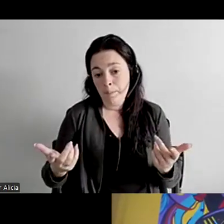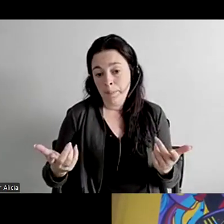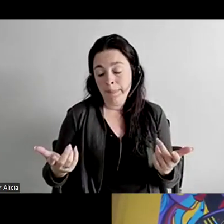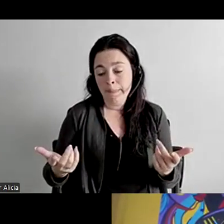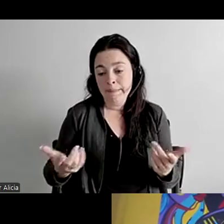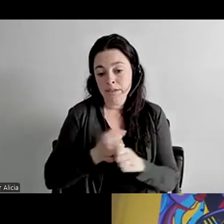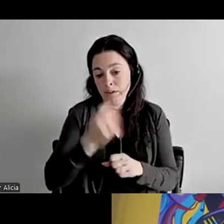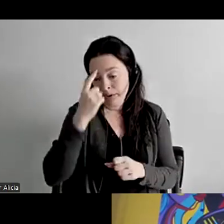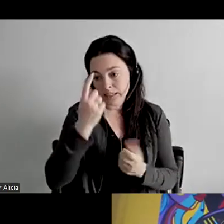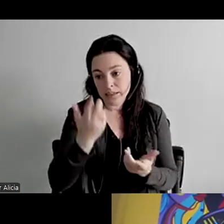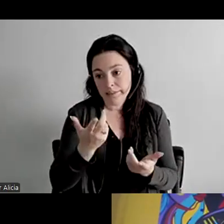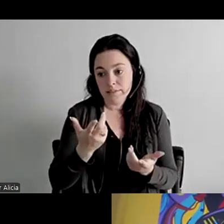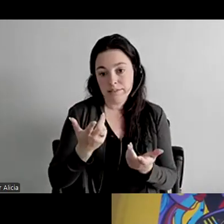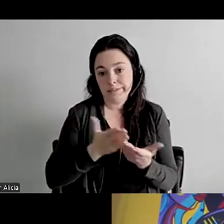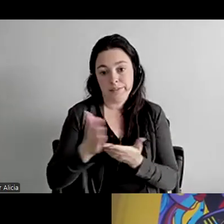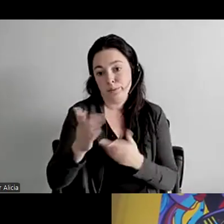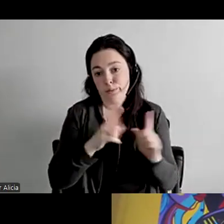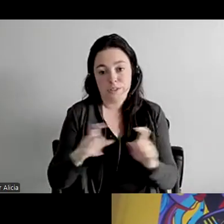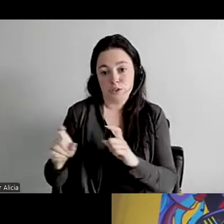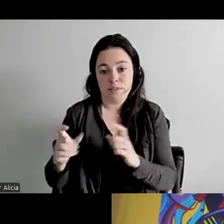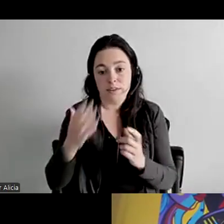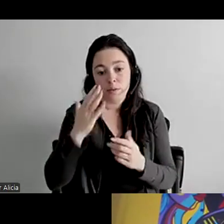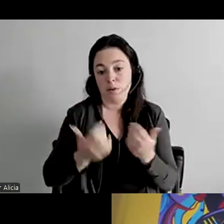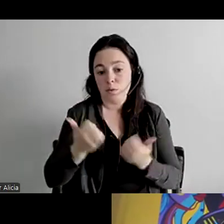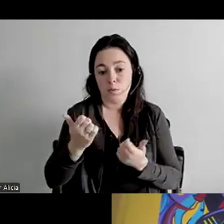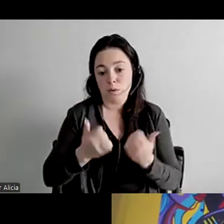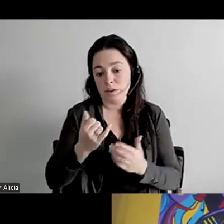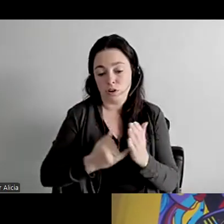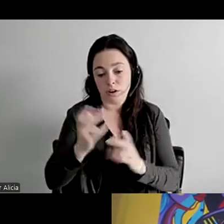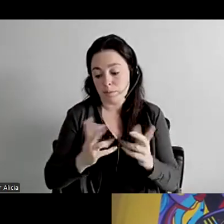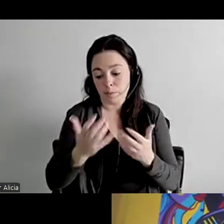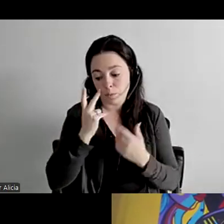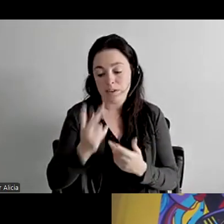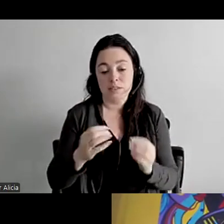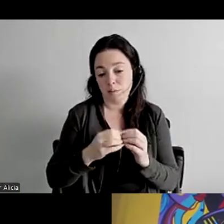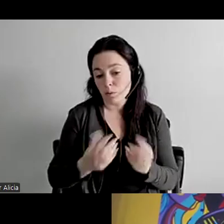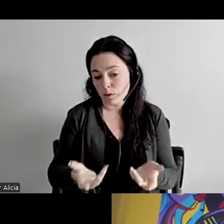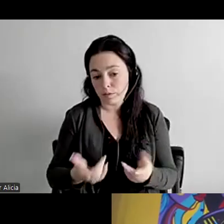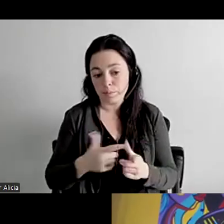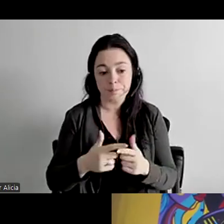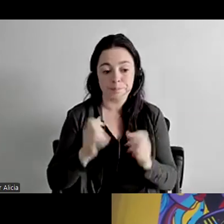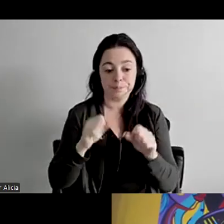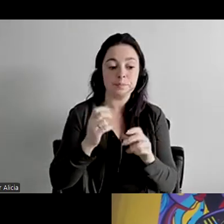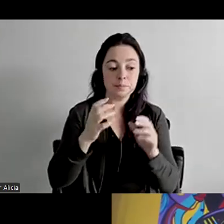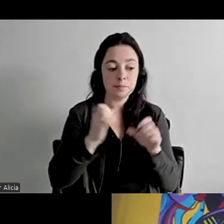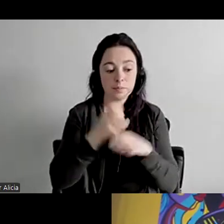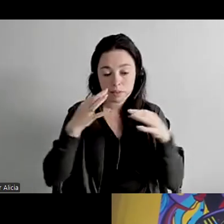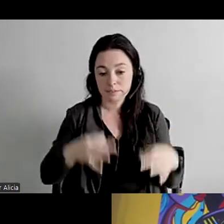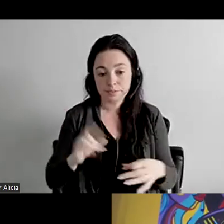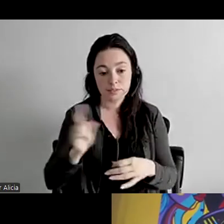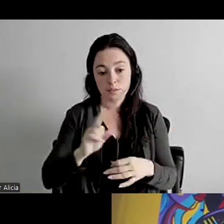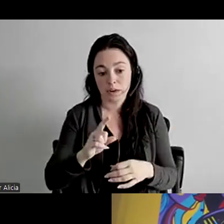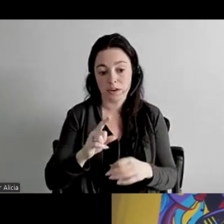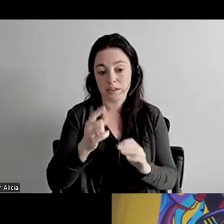that through that survey, we know the types of public art that people want to see, and then figure out where they don't have